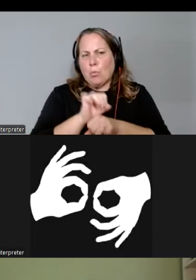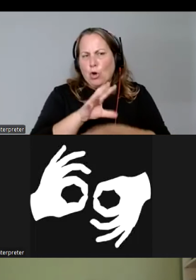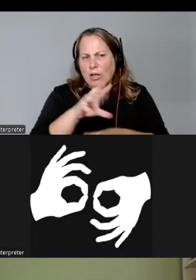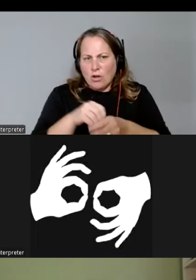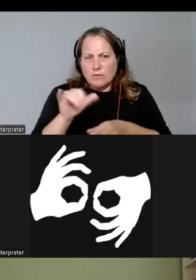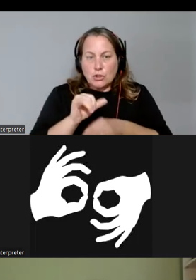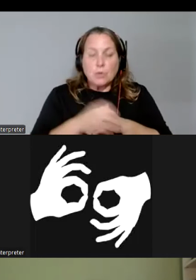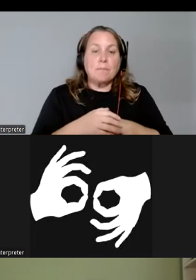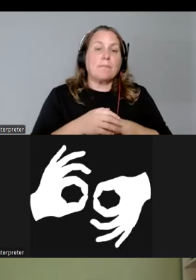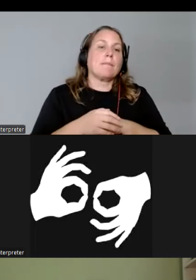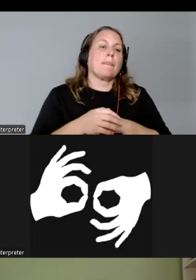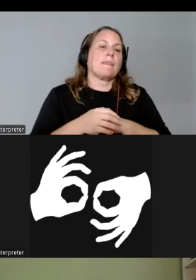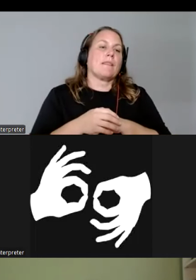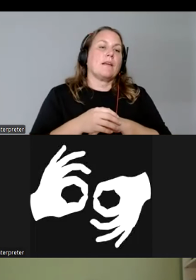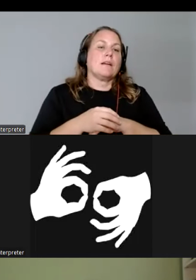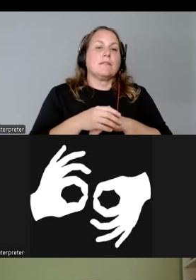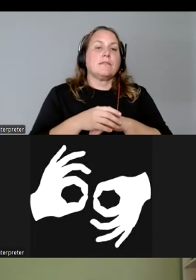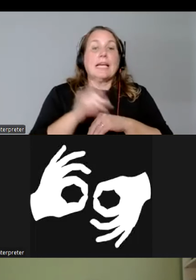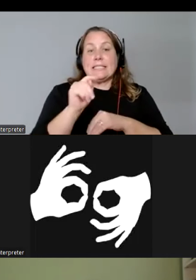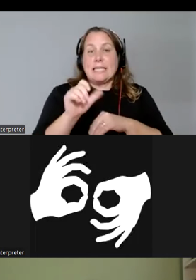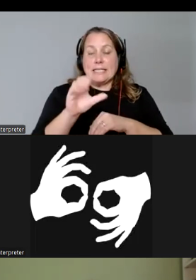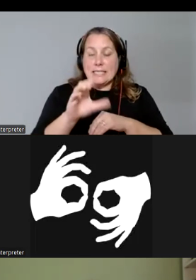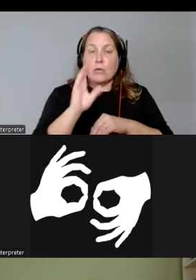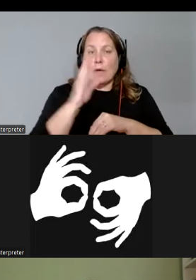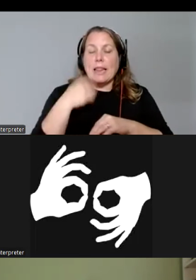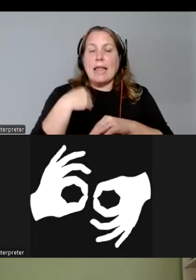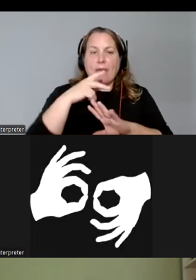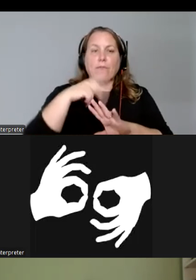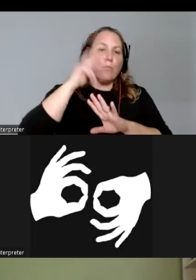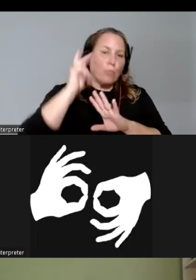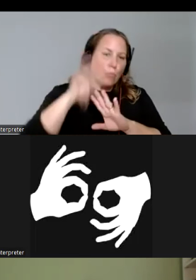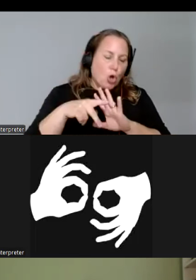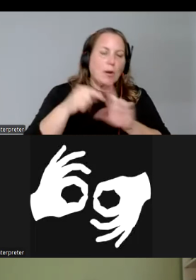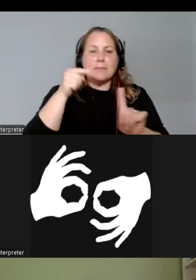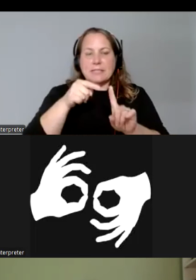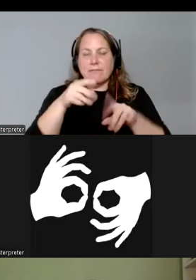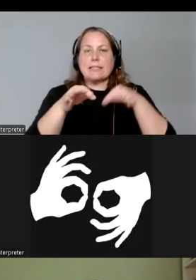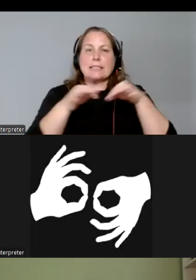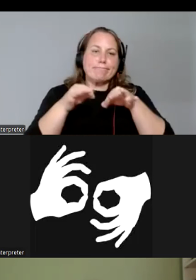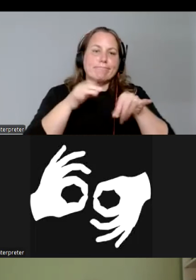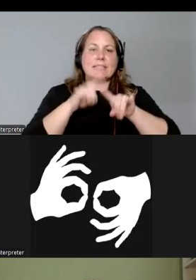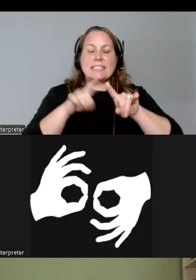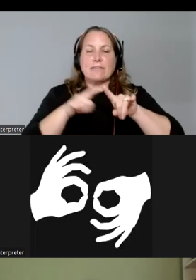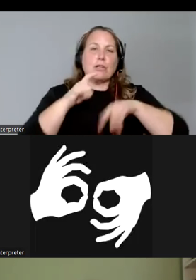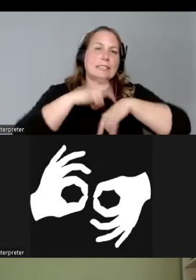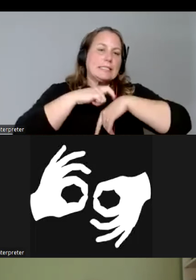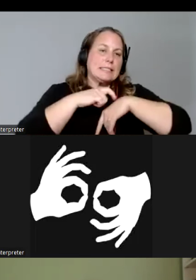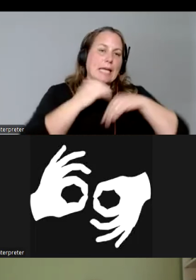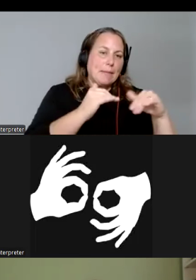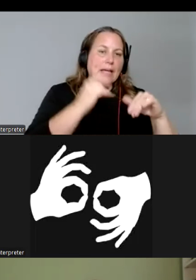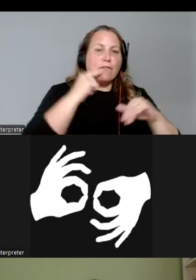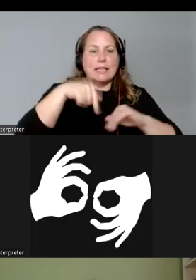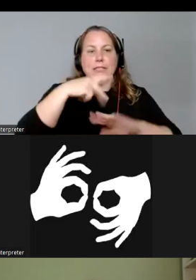program orientation that specifically outlines, the stages and the timelines of the program